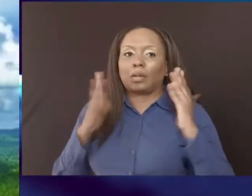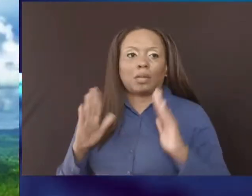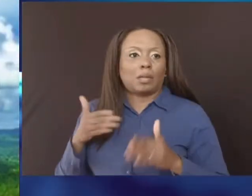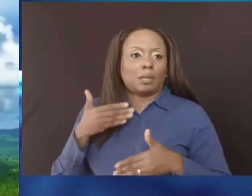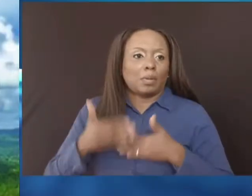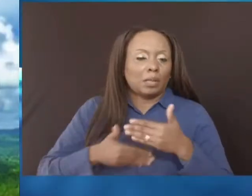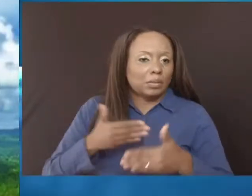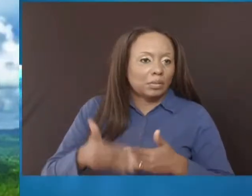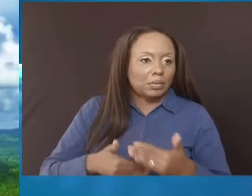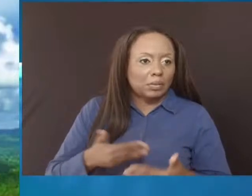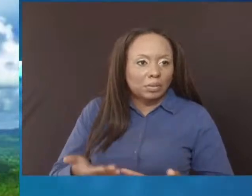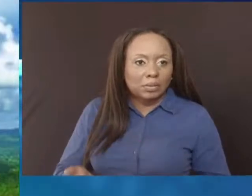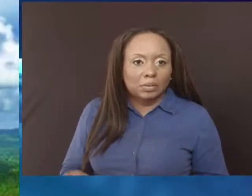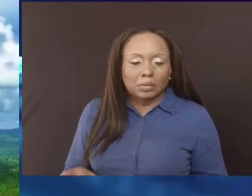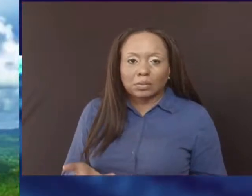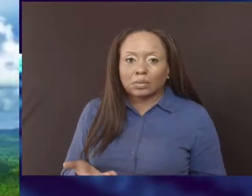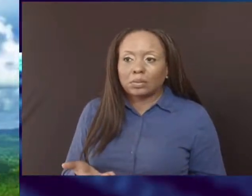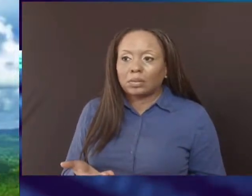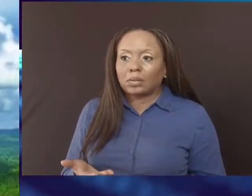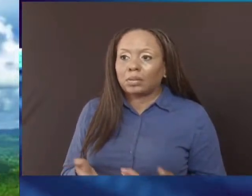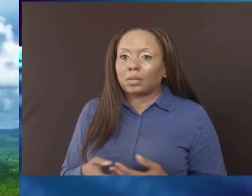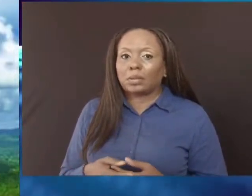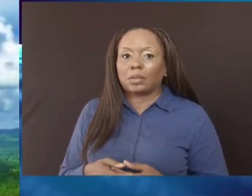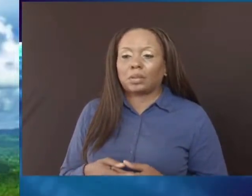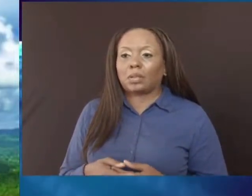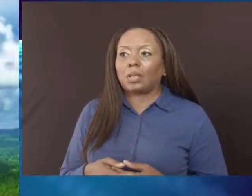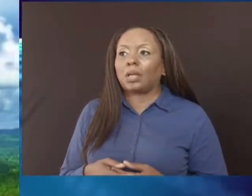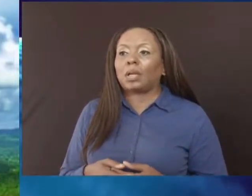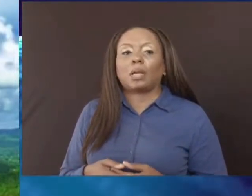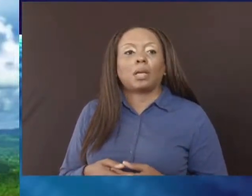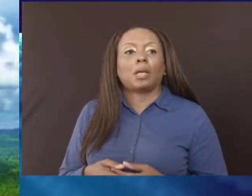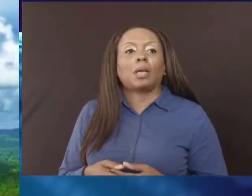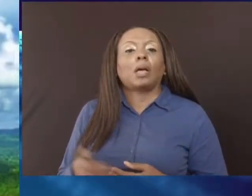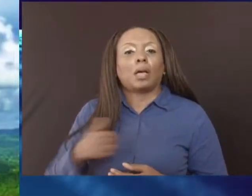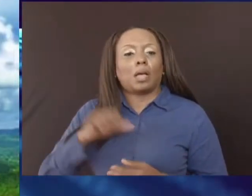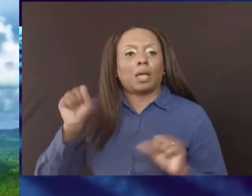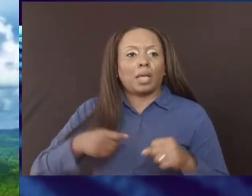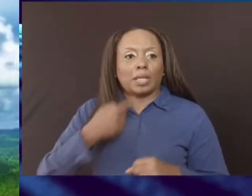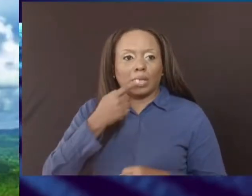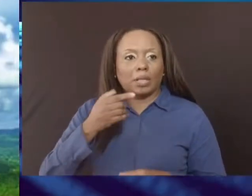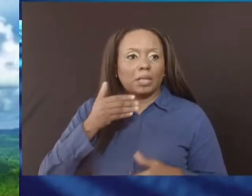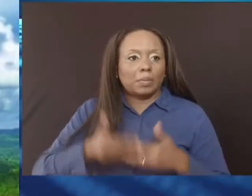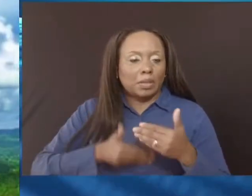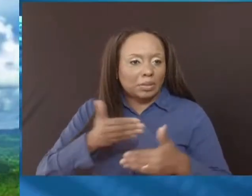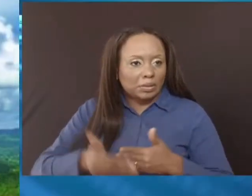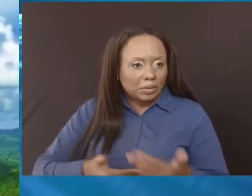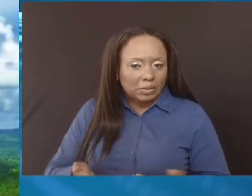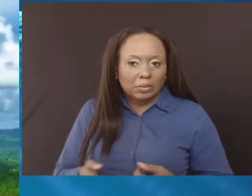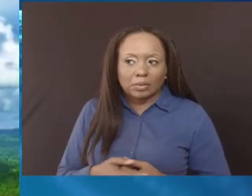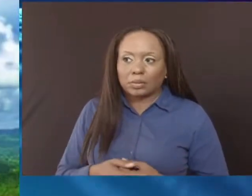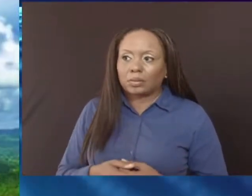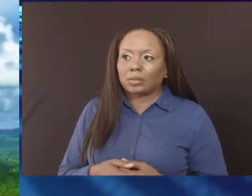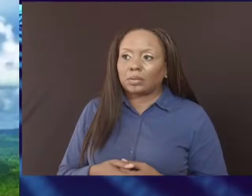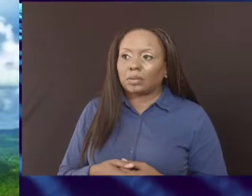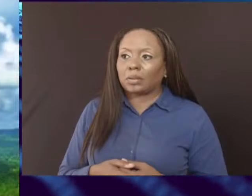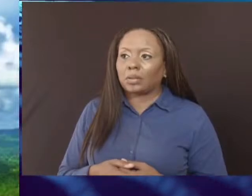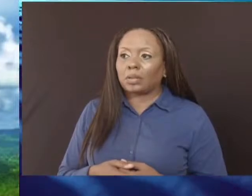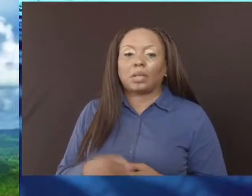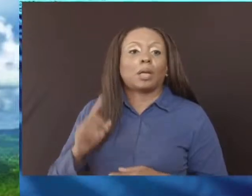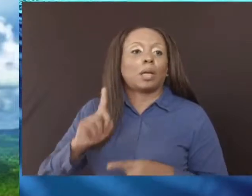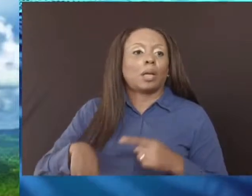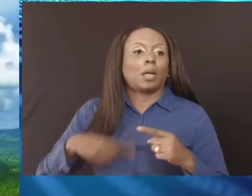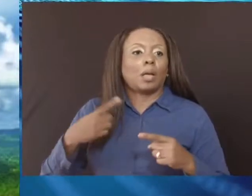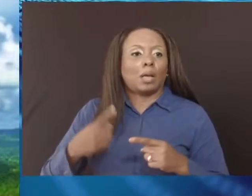process. What I can tell you what the process is, which is essentially once notification to the police has been